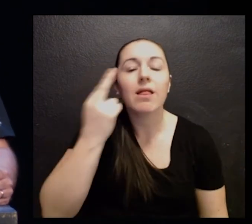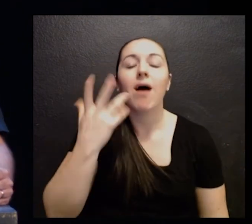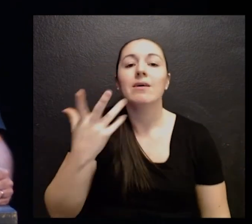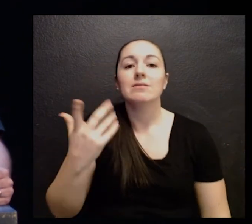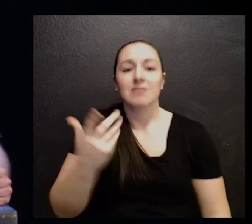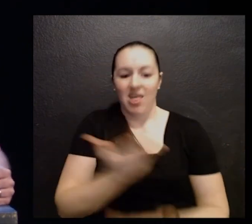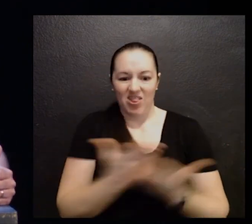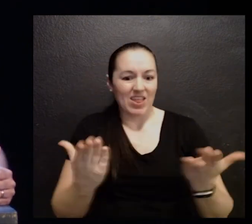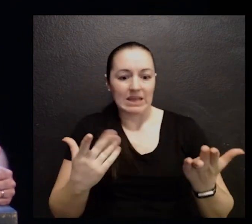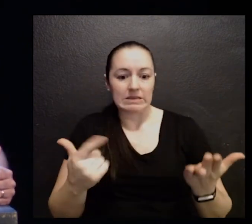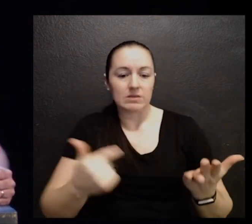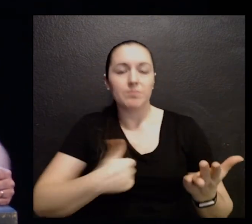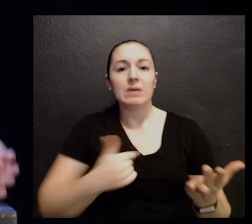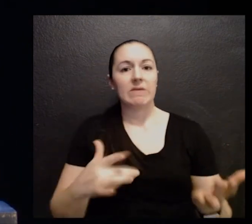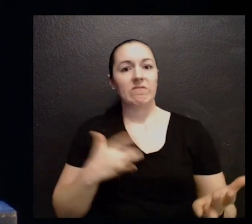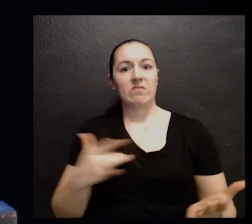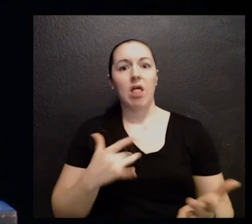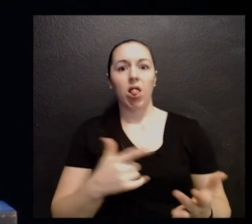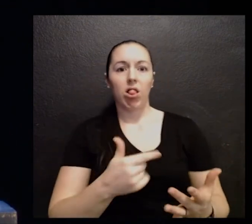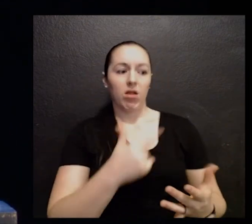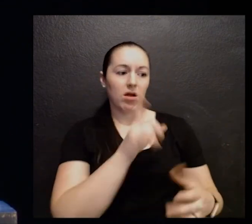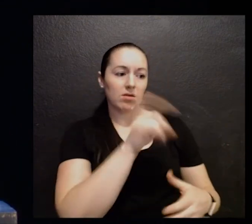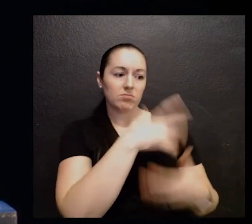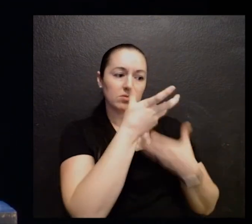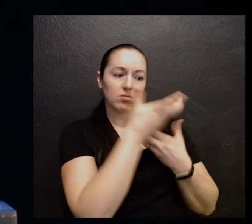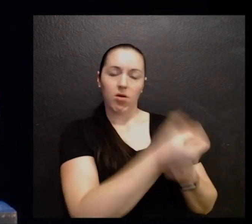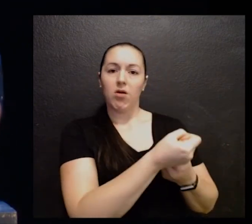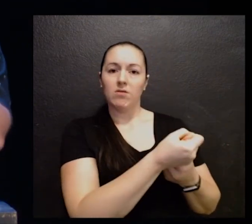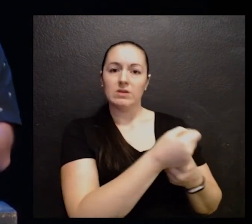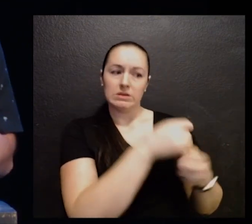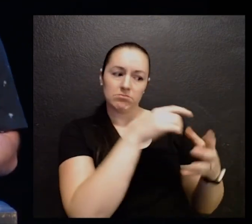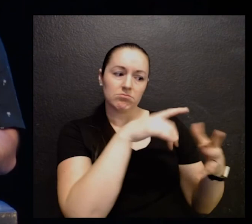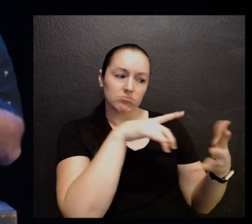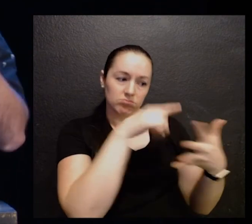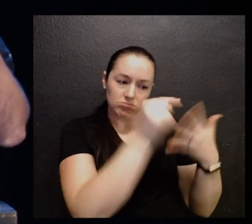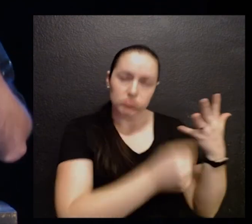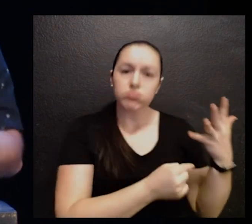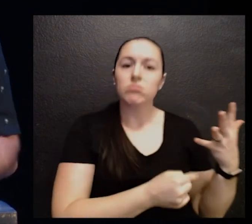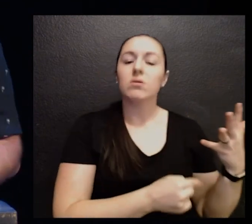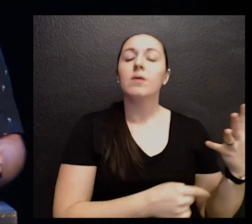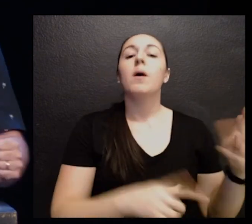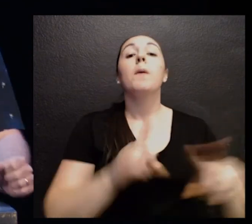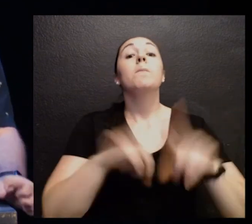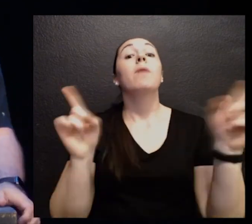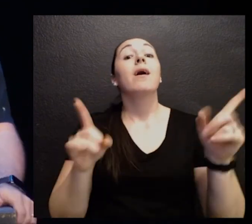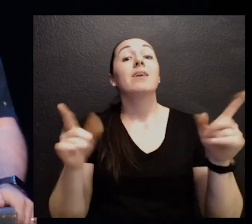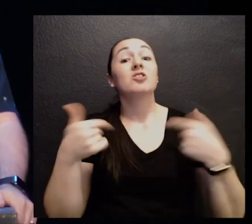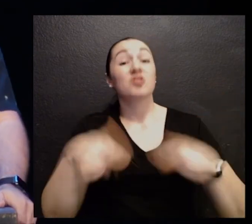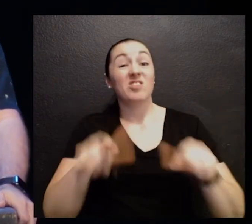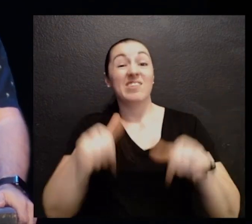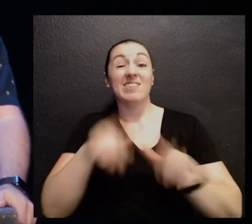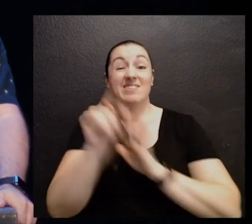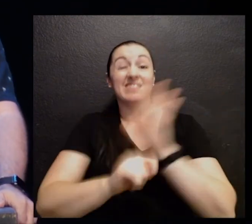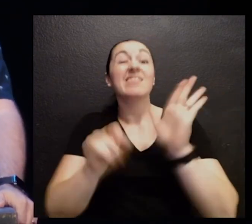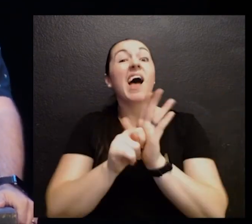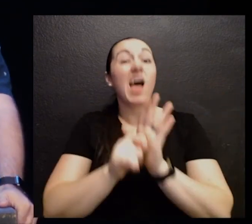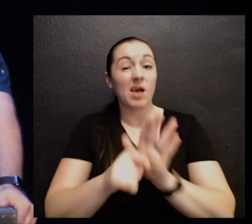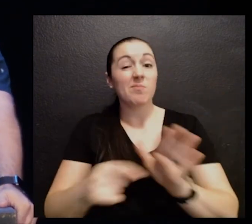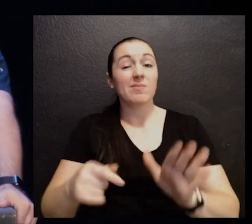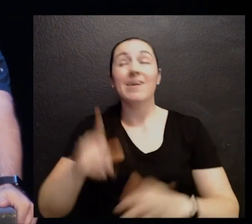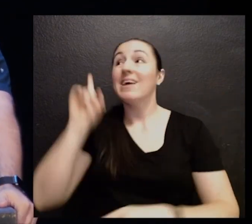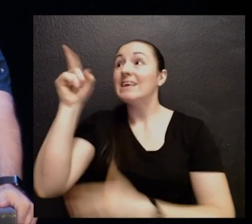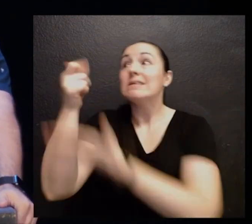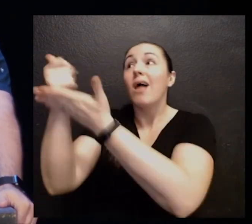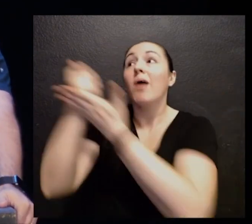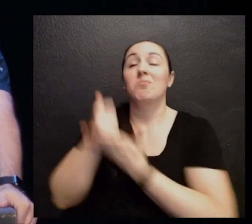been placing my certainty in. And he's been using this season to strengthen my certainty in Christ and in Christ